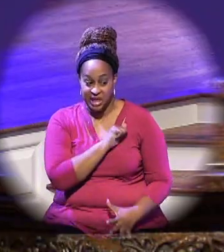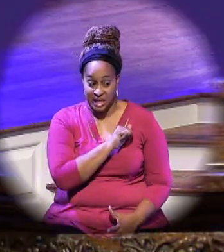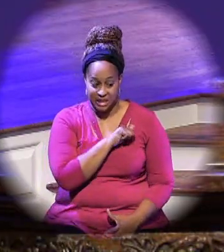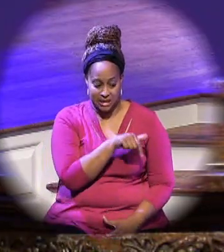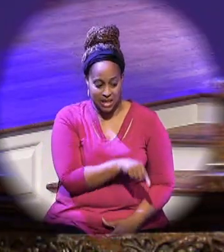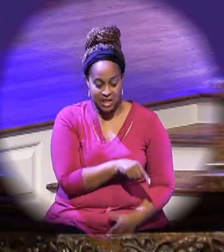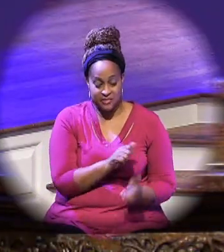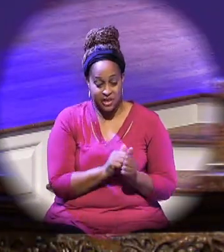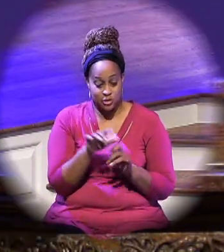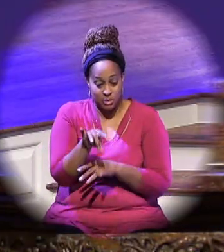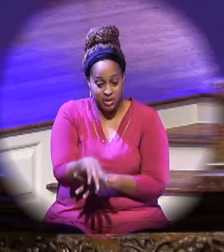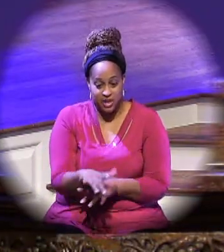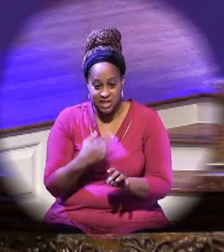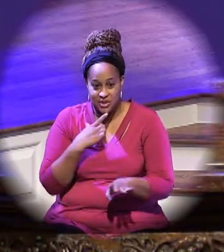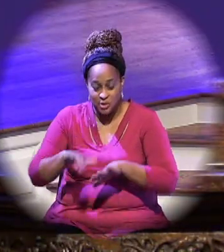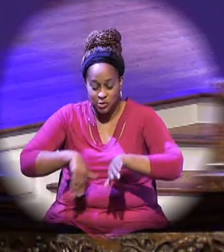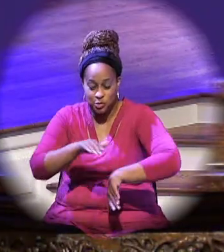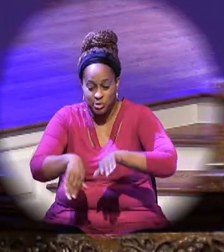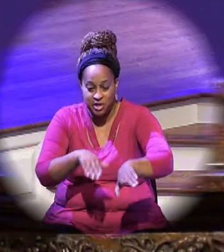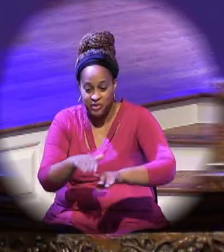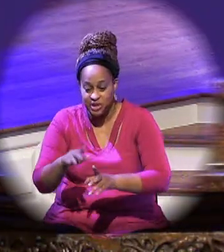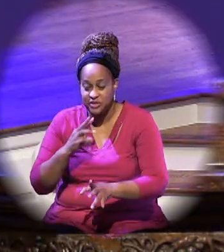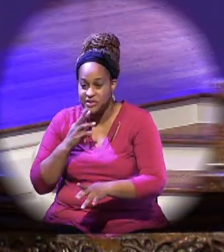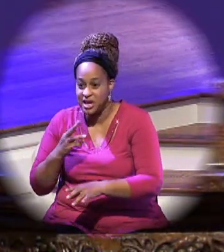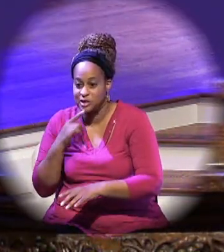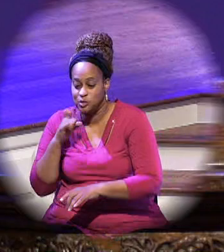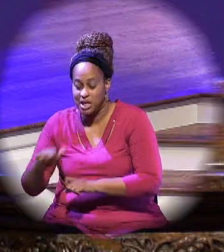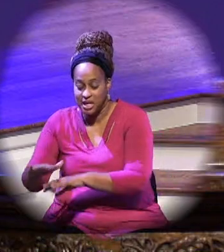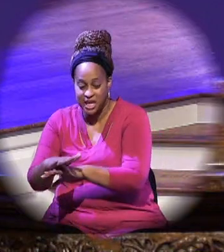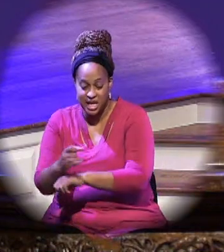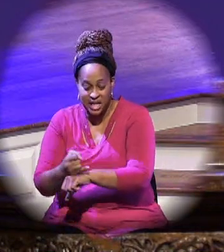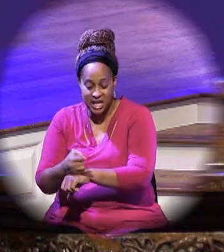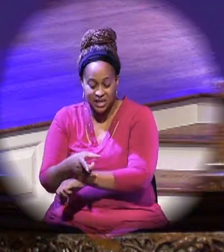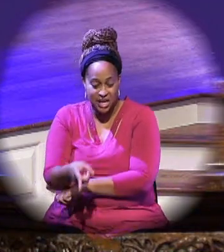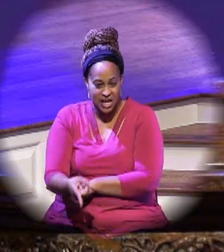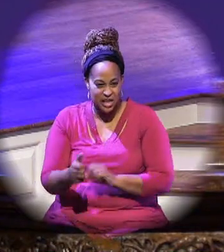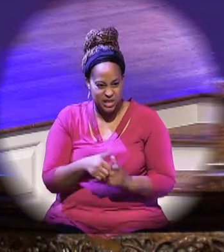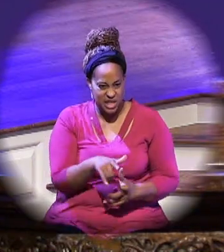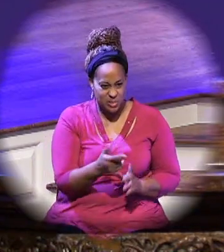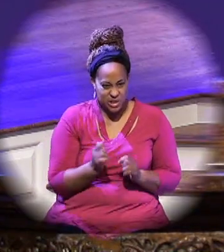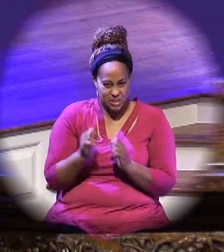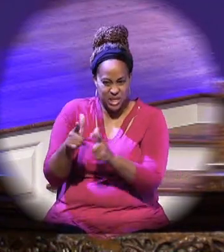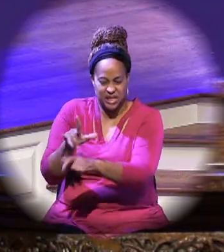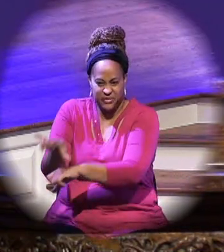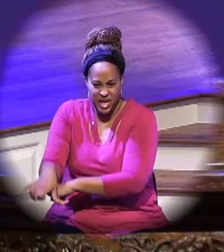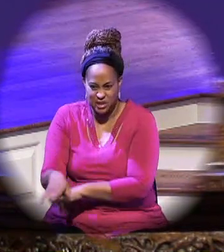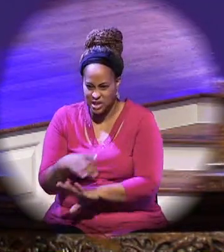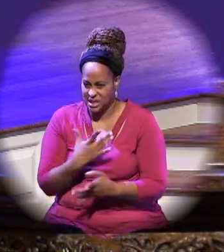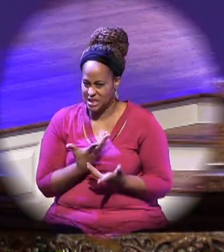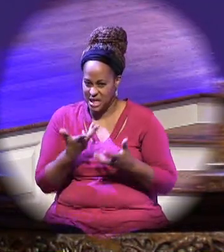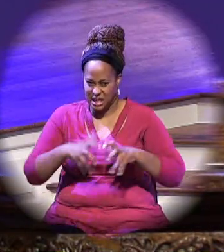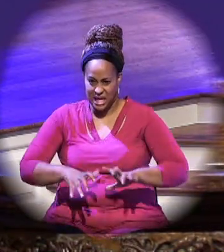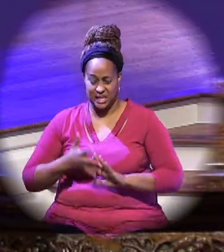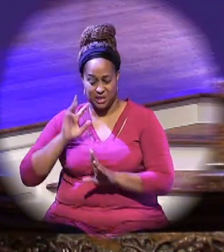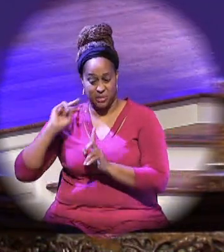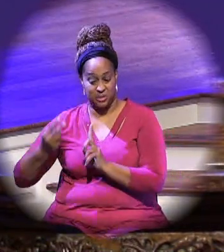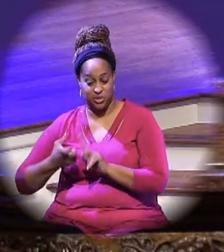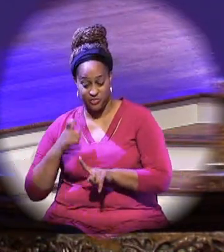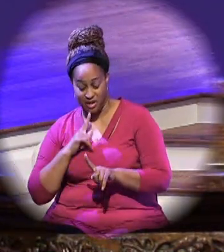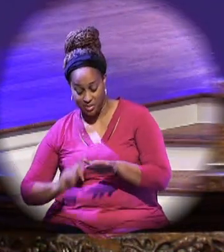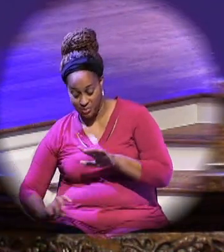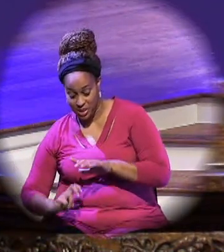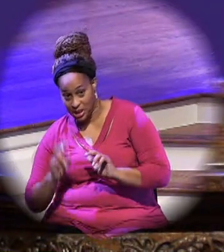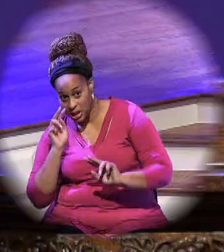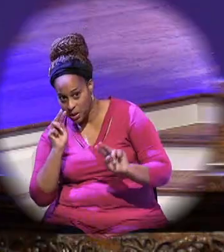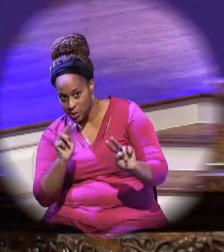They dropped us off and said, you can swim over to that island if you want. And she and a bunch of other people, they just immediately did that. She does not like the perspective from below, but I